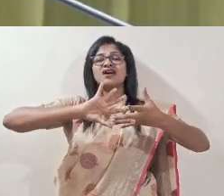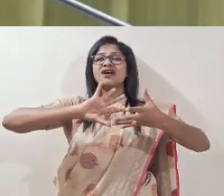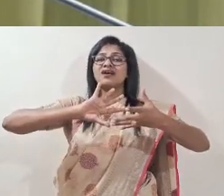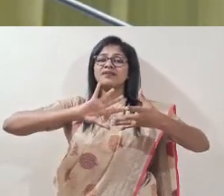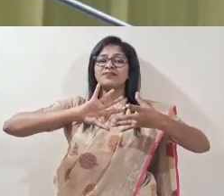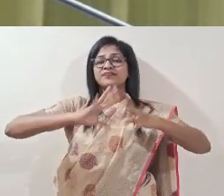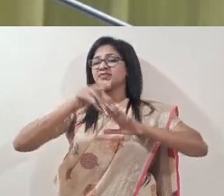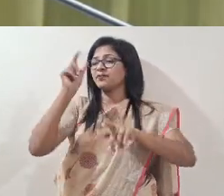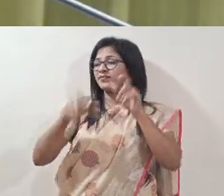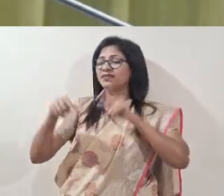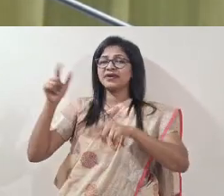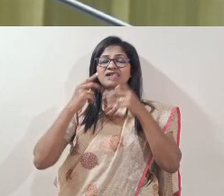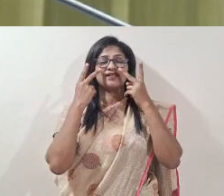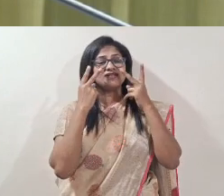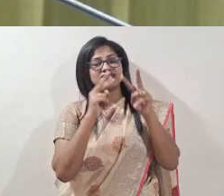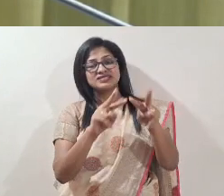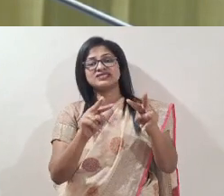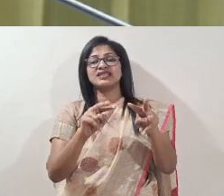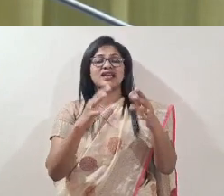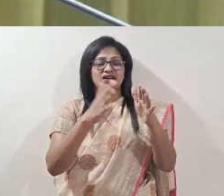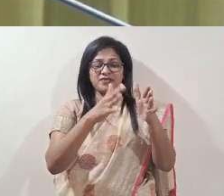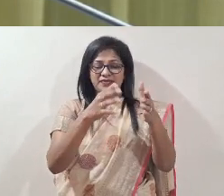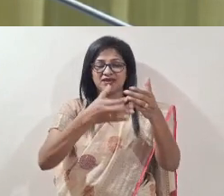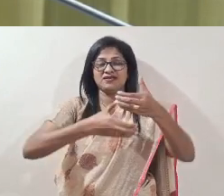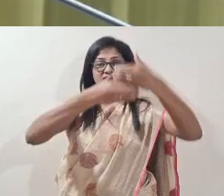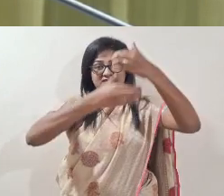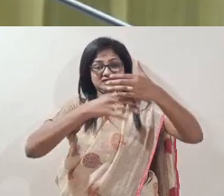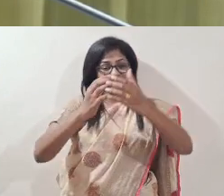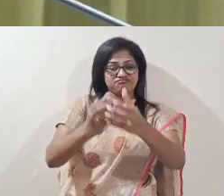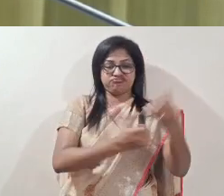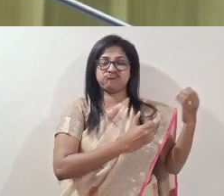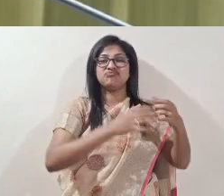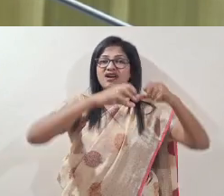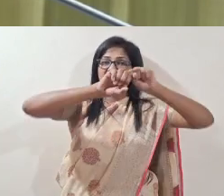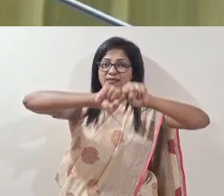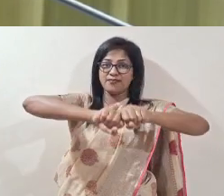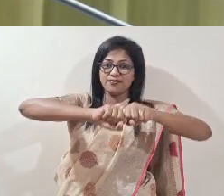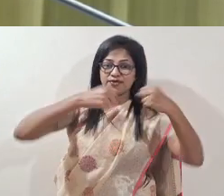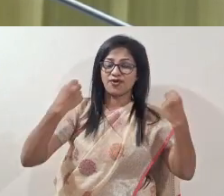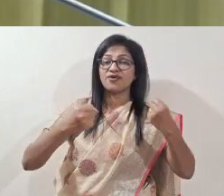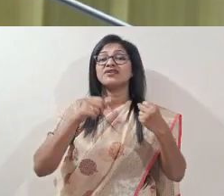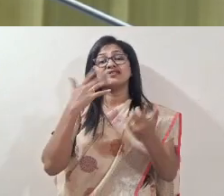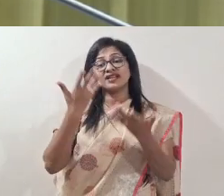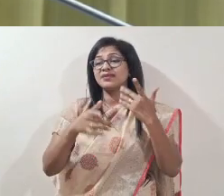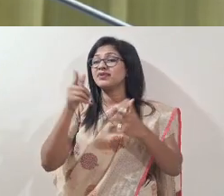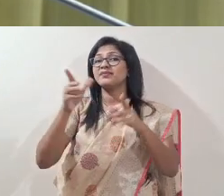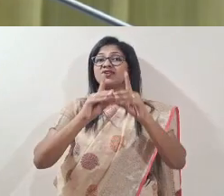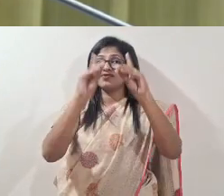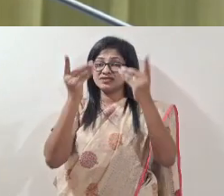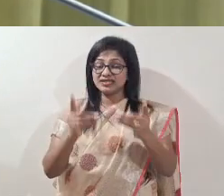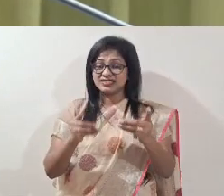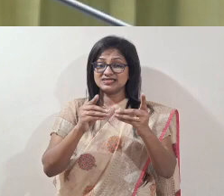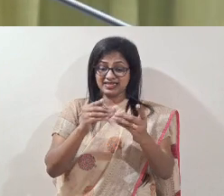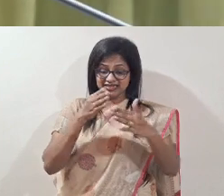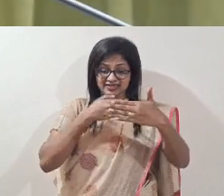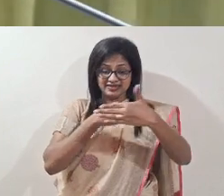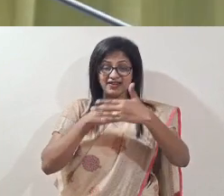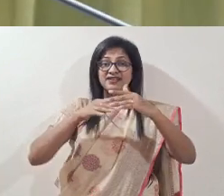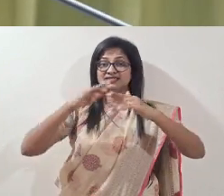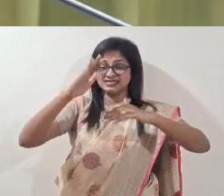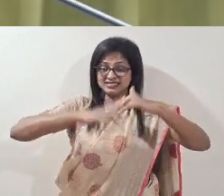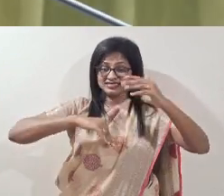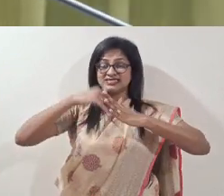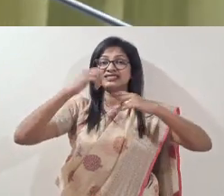or disrupt the. You design your physical system in such a way that the cyclist will be forced to come before